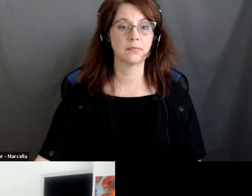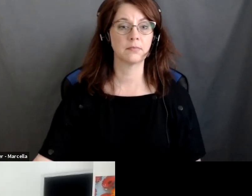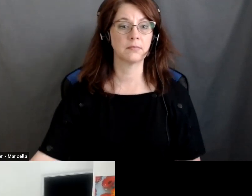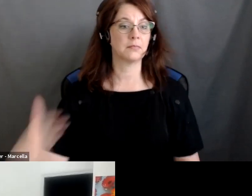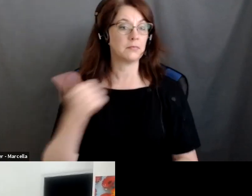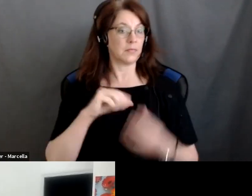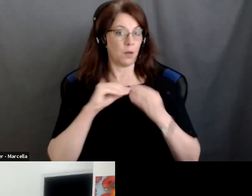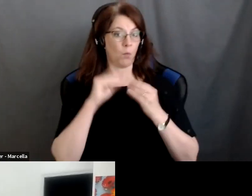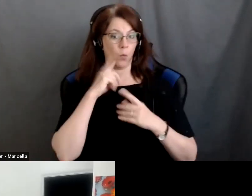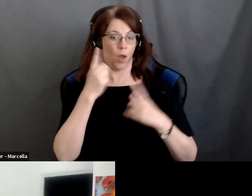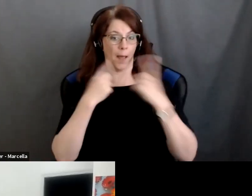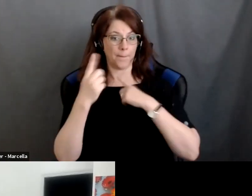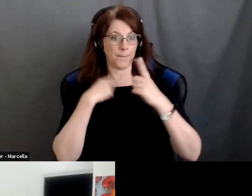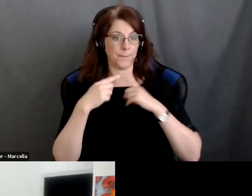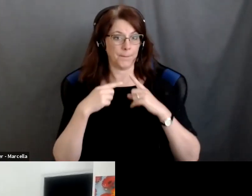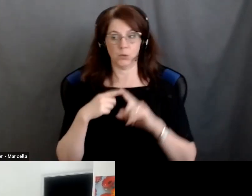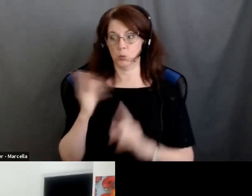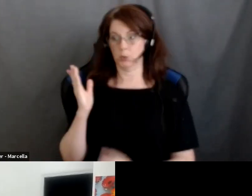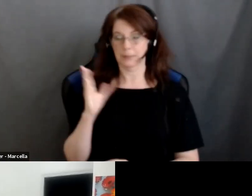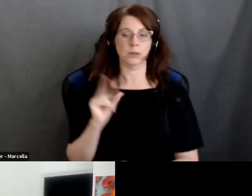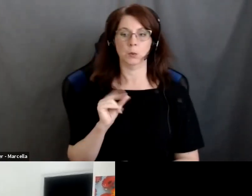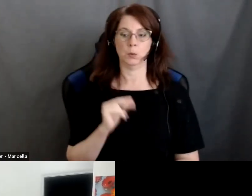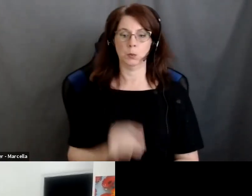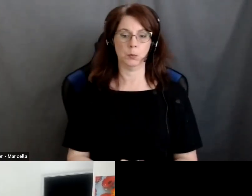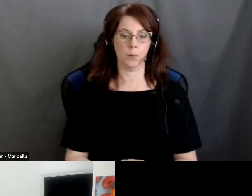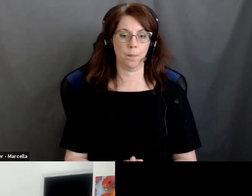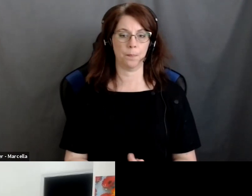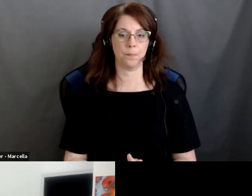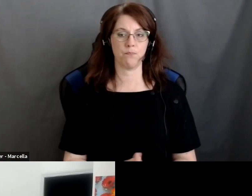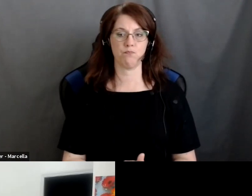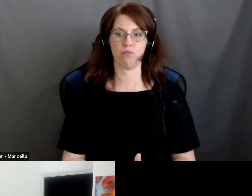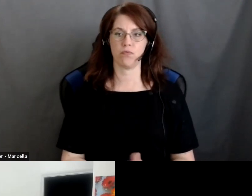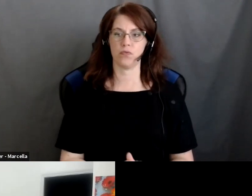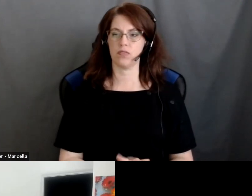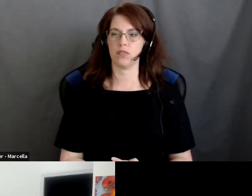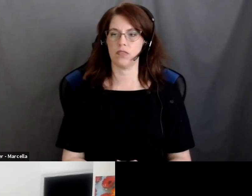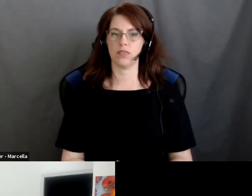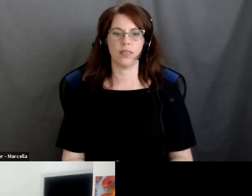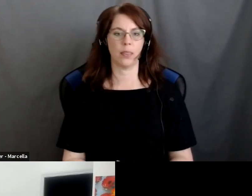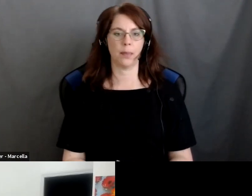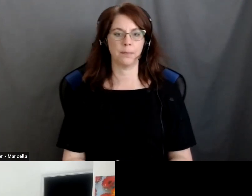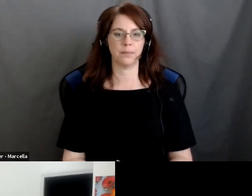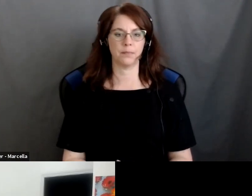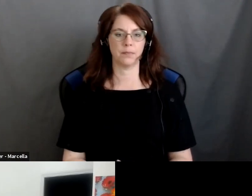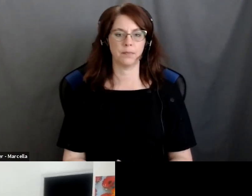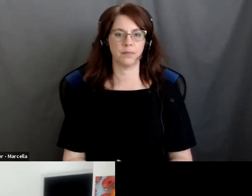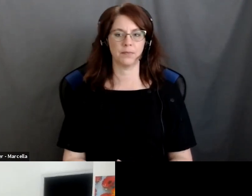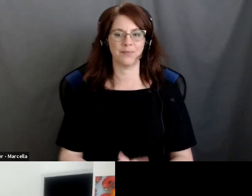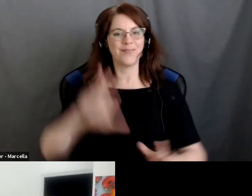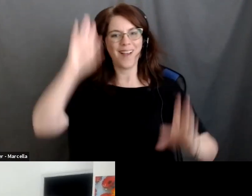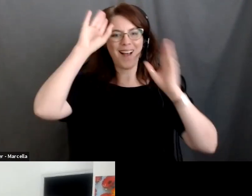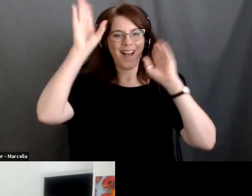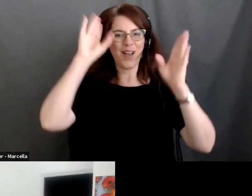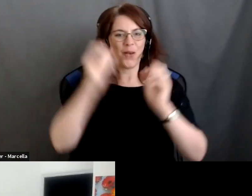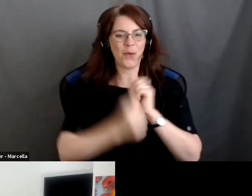As to speak, no. Shit, so, oh, here we go. Hi, everyone in